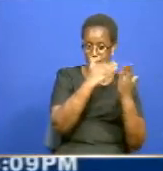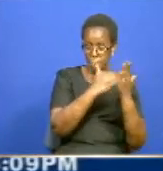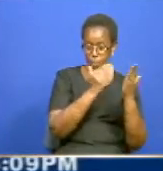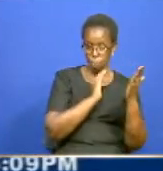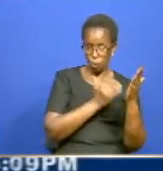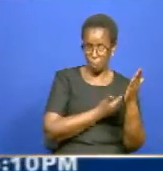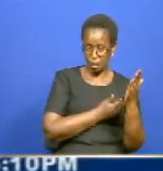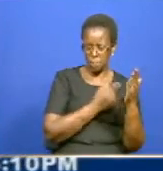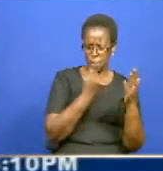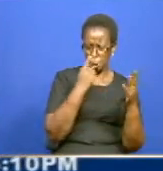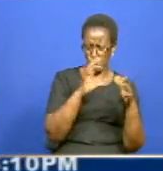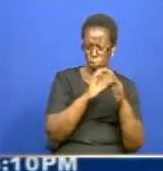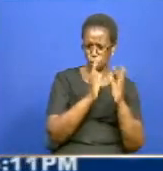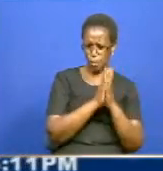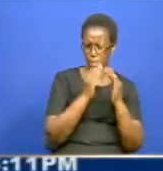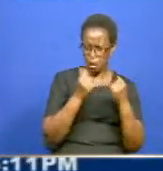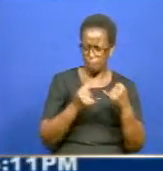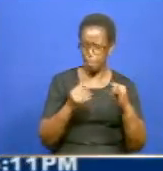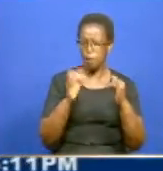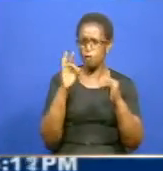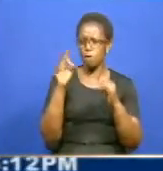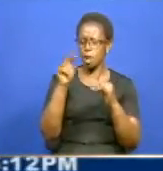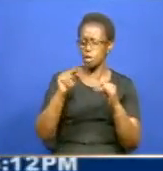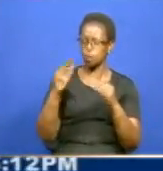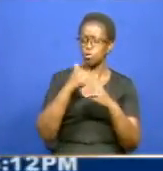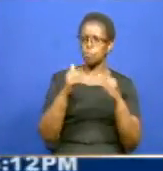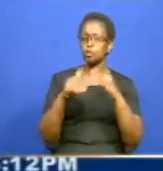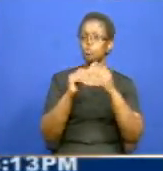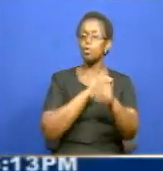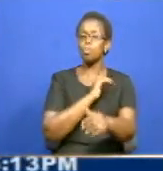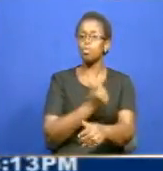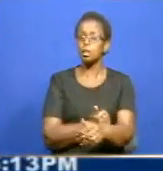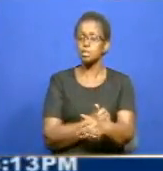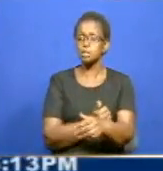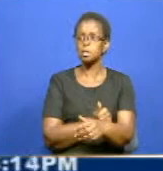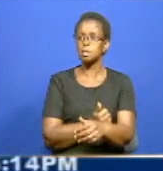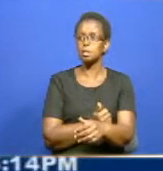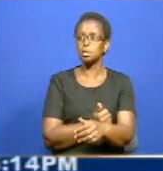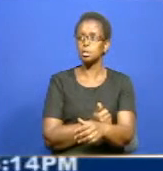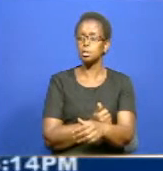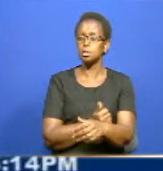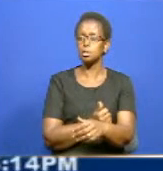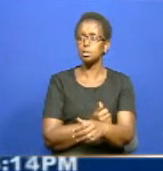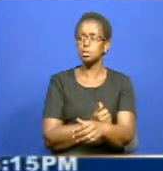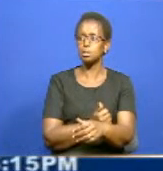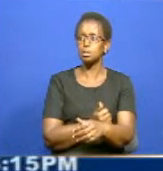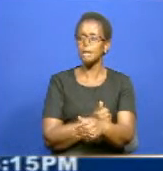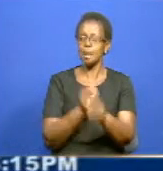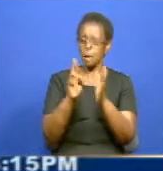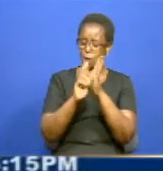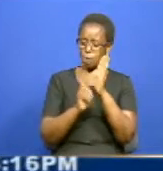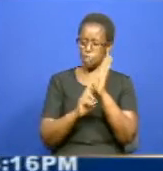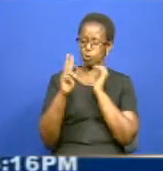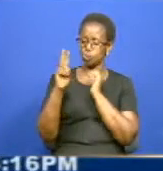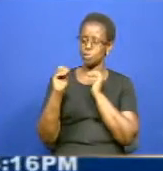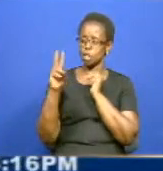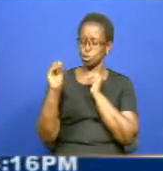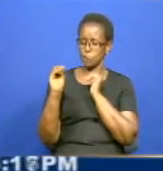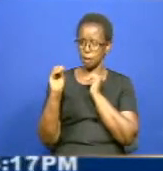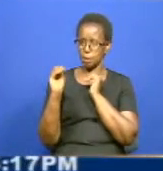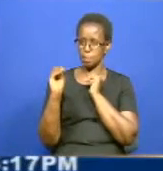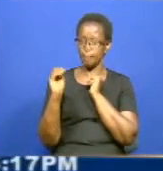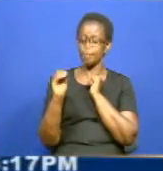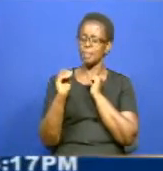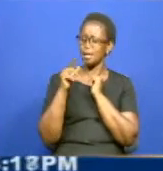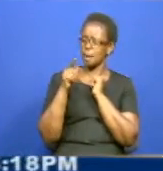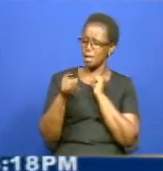operationalization of the National Construction Authority Defect Regulations 2020, Mr. Speaker. And in that